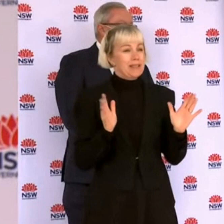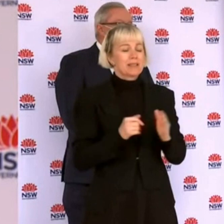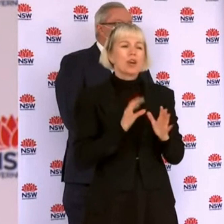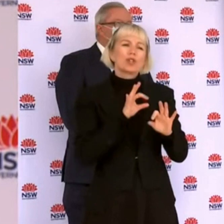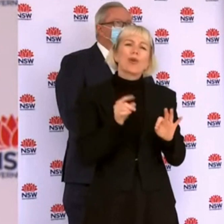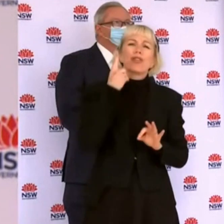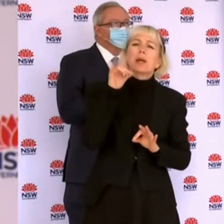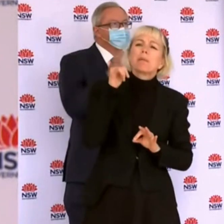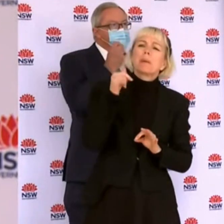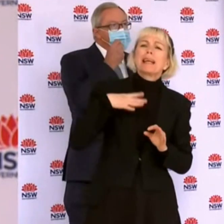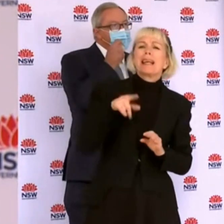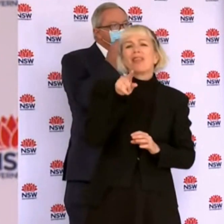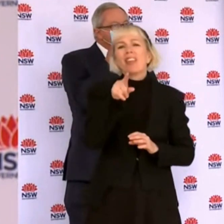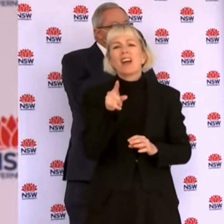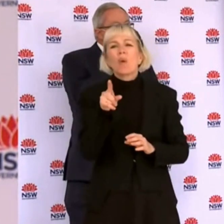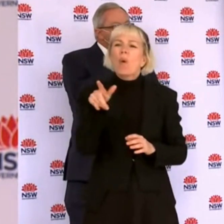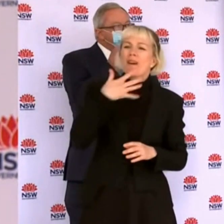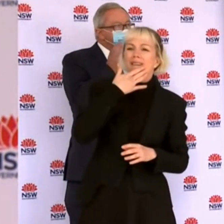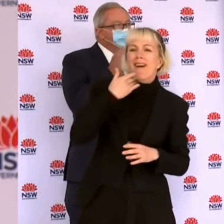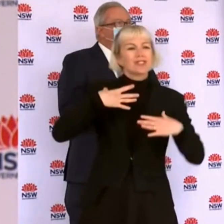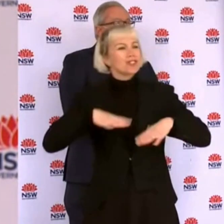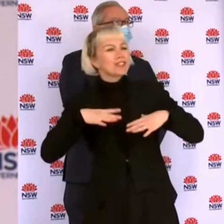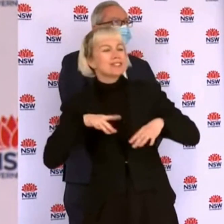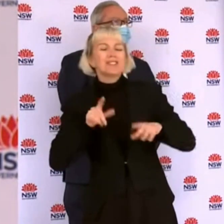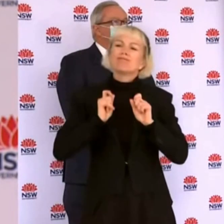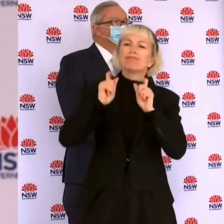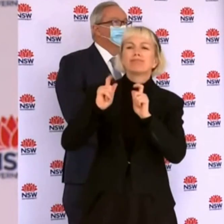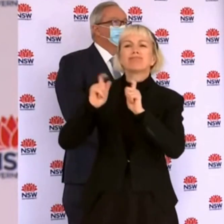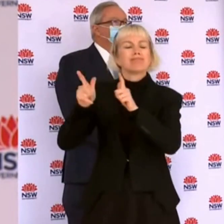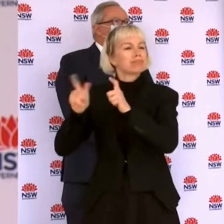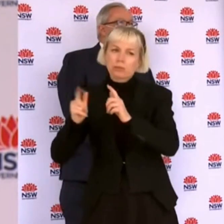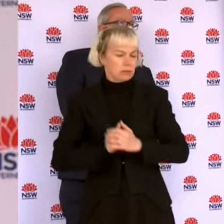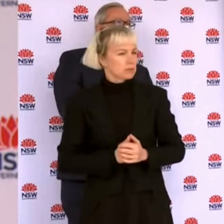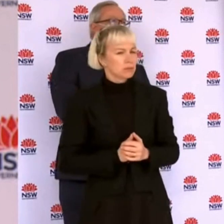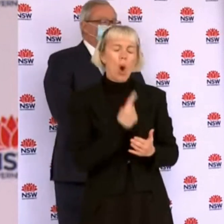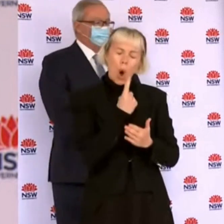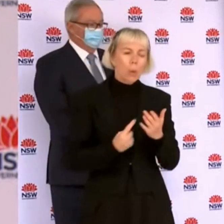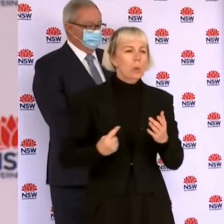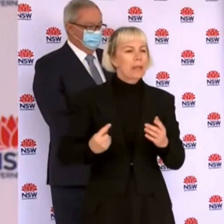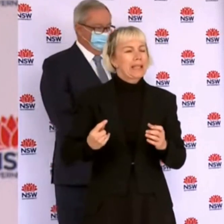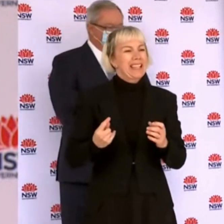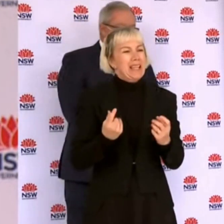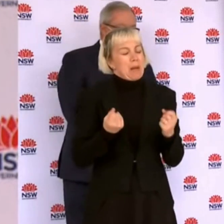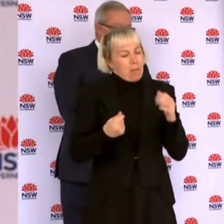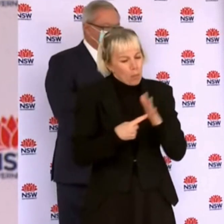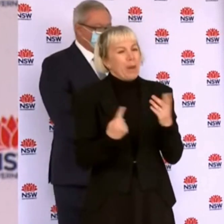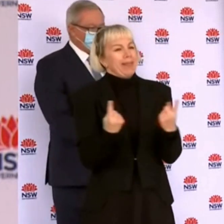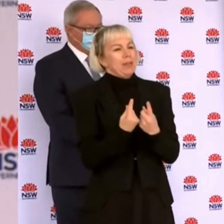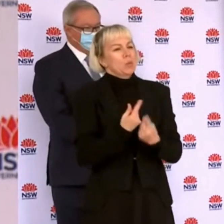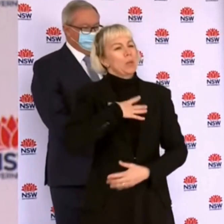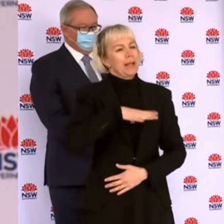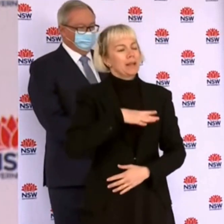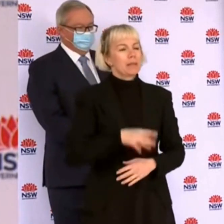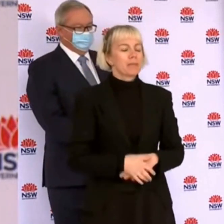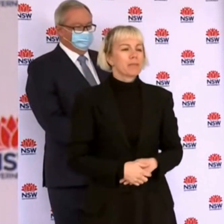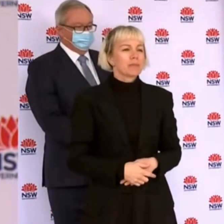community to only shop for those essential goods. Now, the reason we haven't defined essential is because clearly people